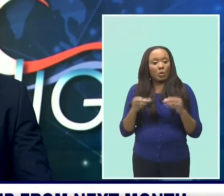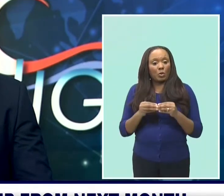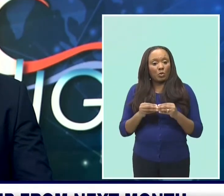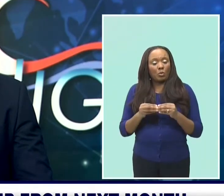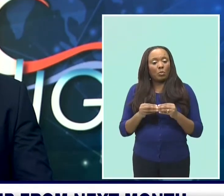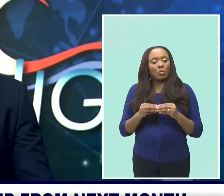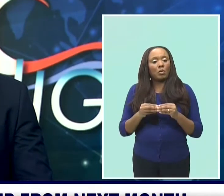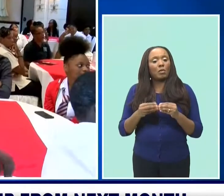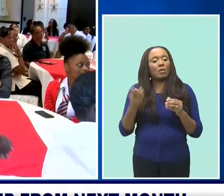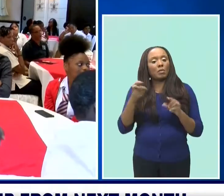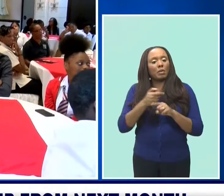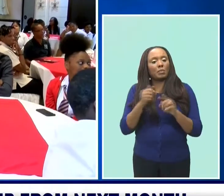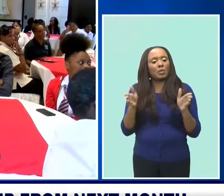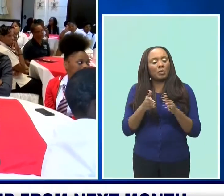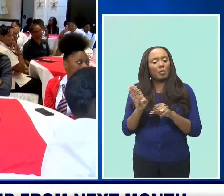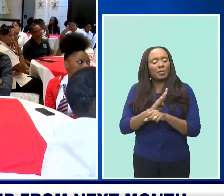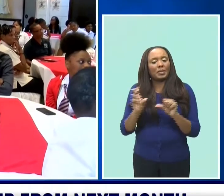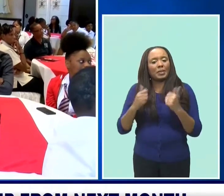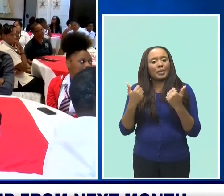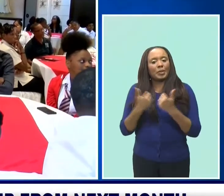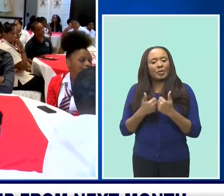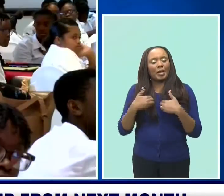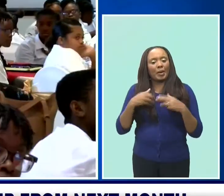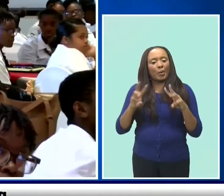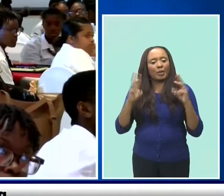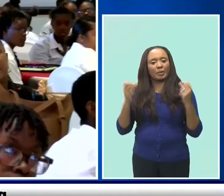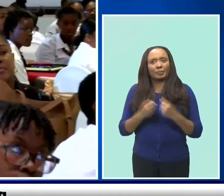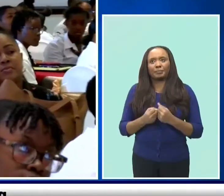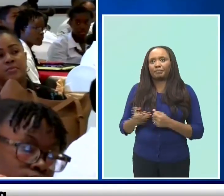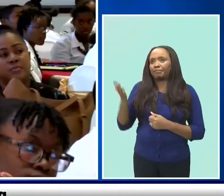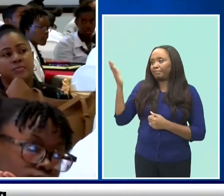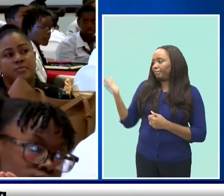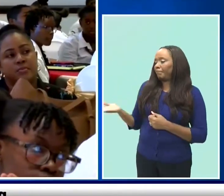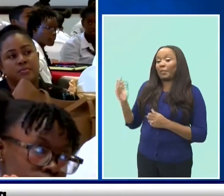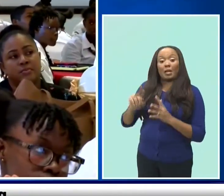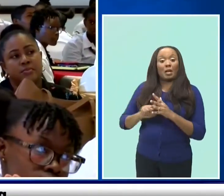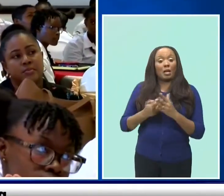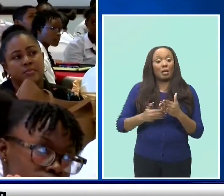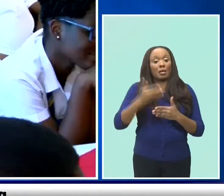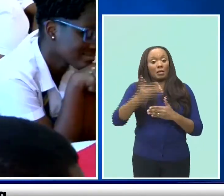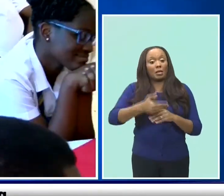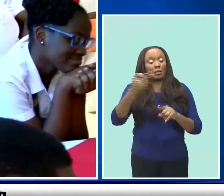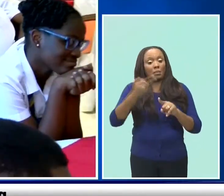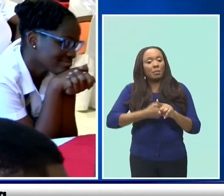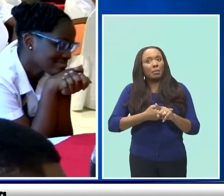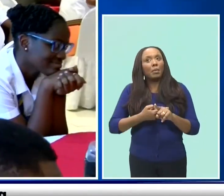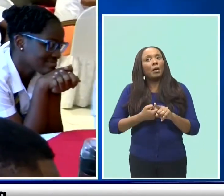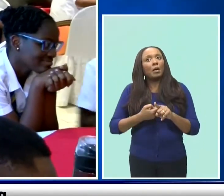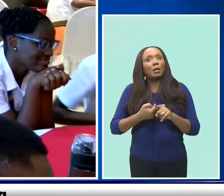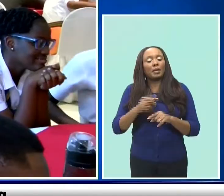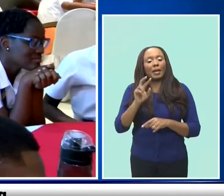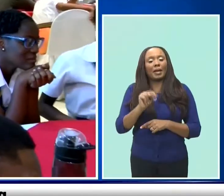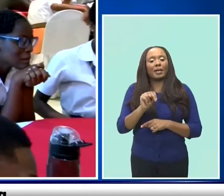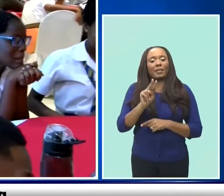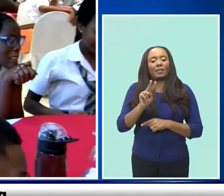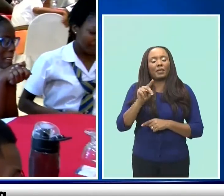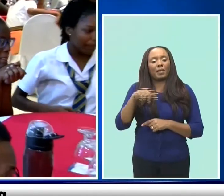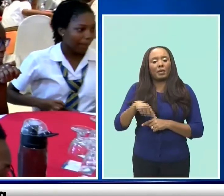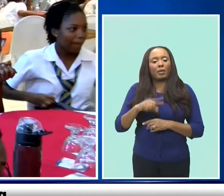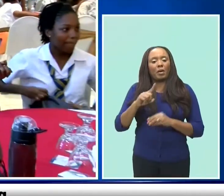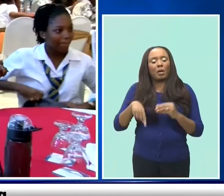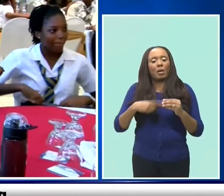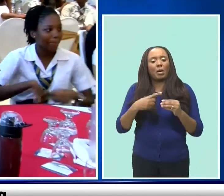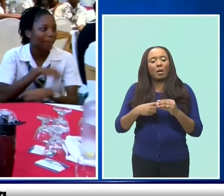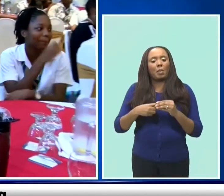Association. Starting next month, a Level 1 National Vocational Qualification in Entrepreneurship is to be introduced in